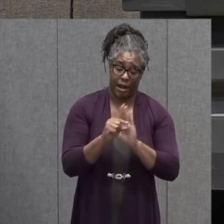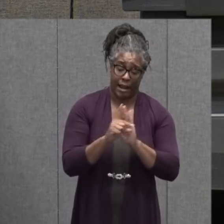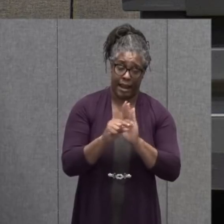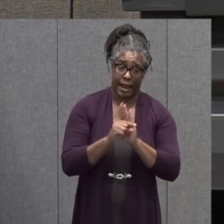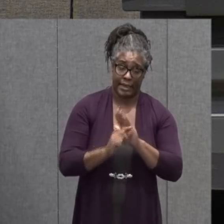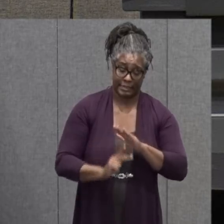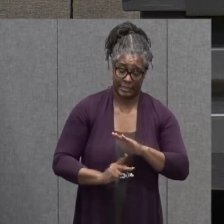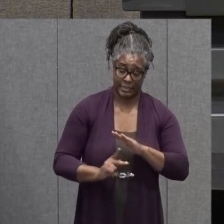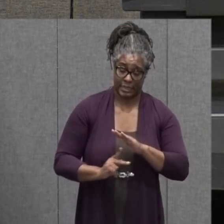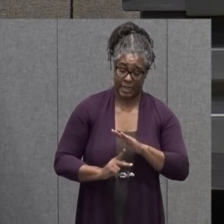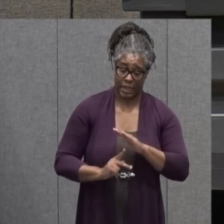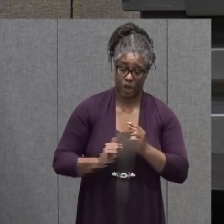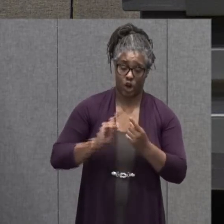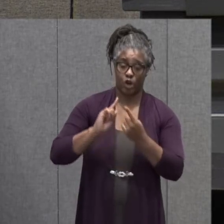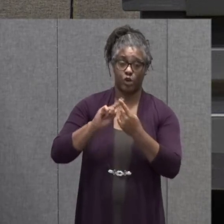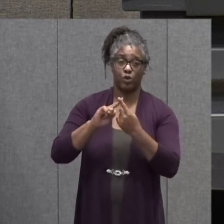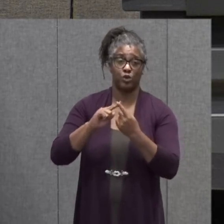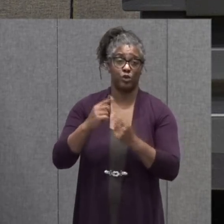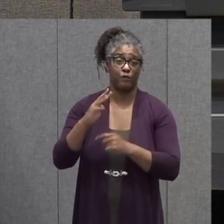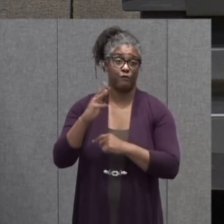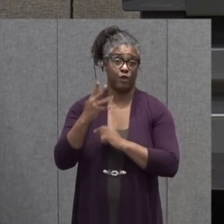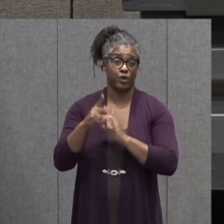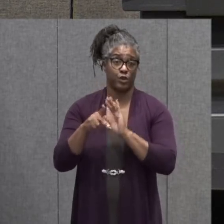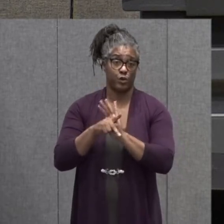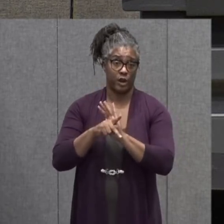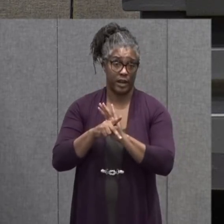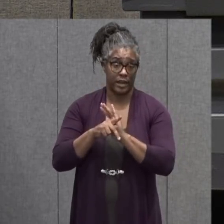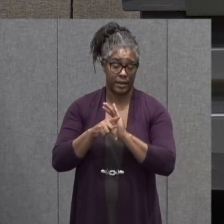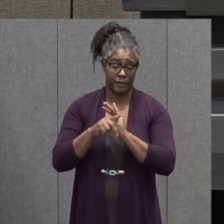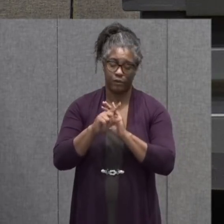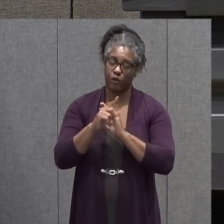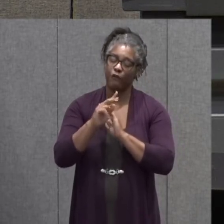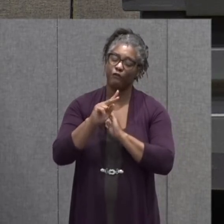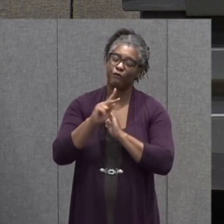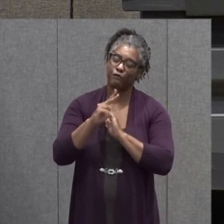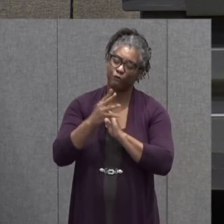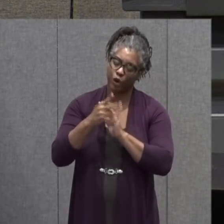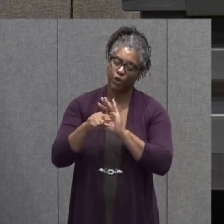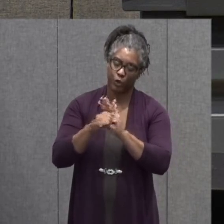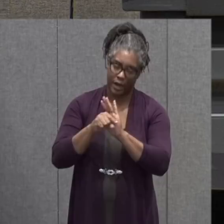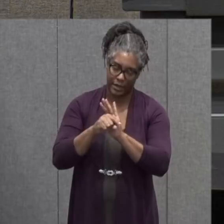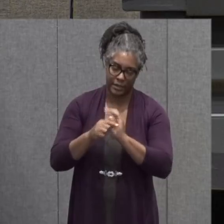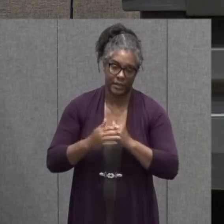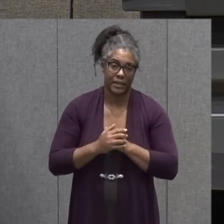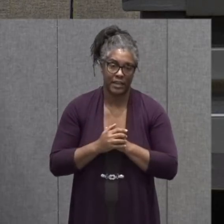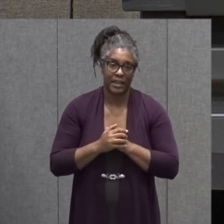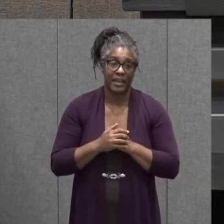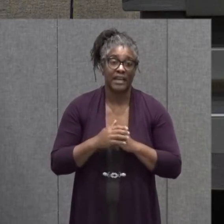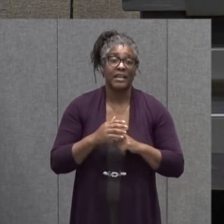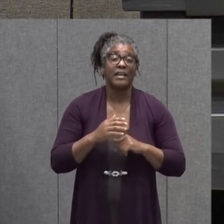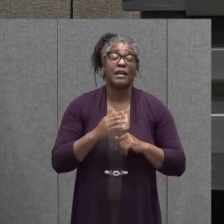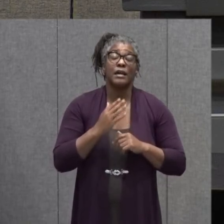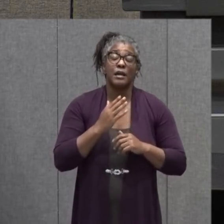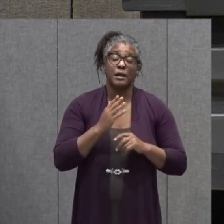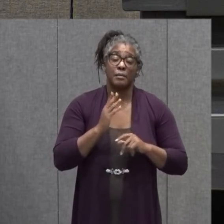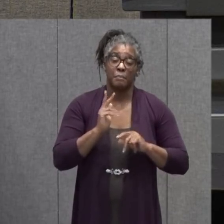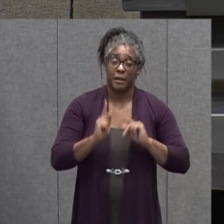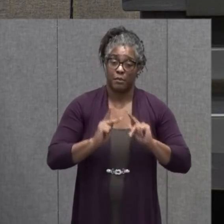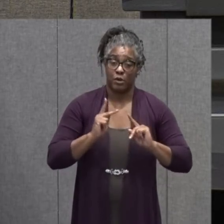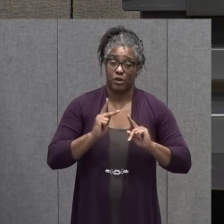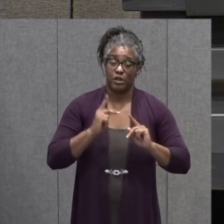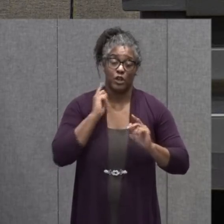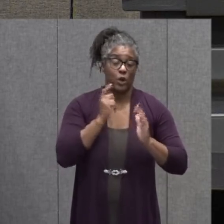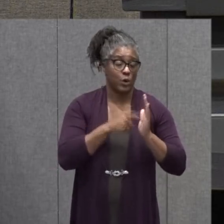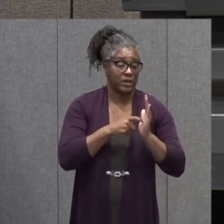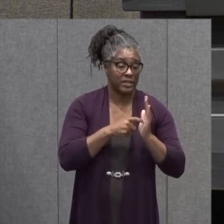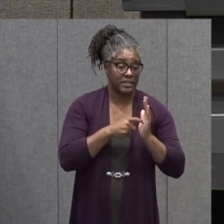do is they will get those elements down and they'll say the setting, they'll say the characters, they'll say the problem. So-and-so had this problem. And